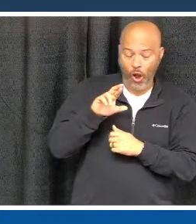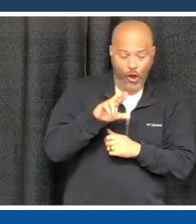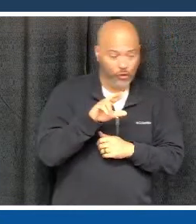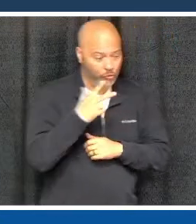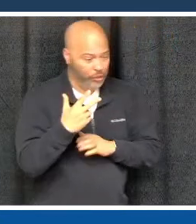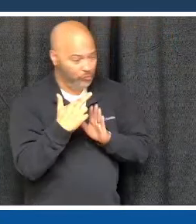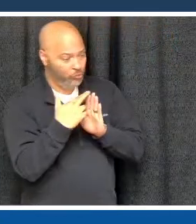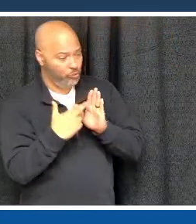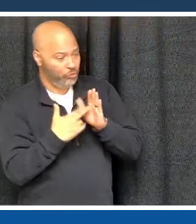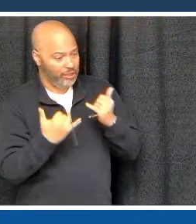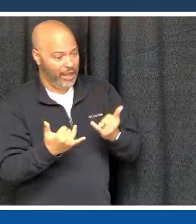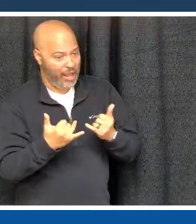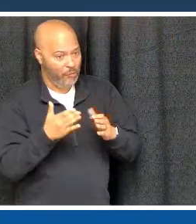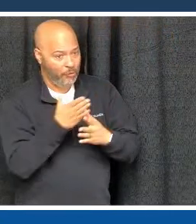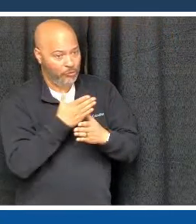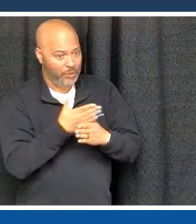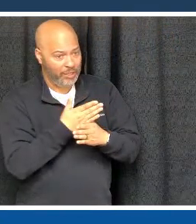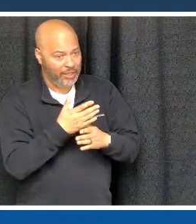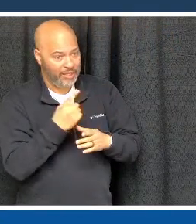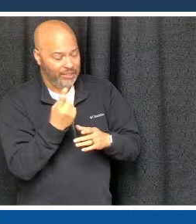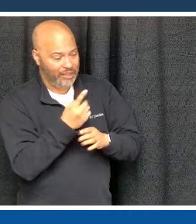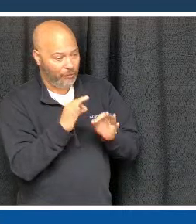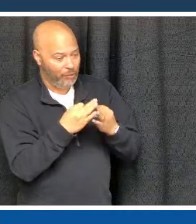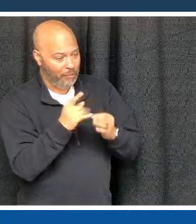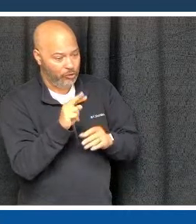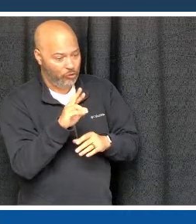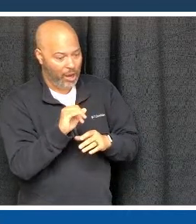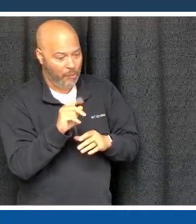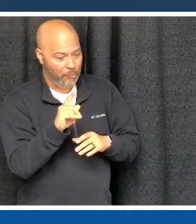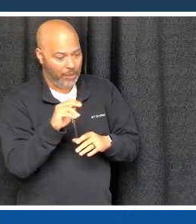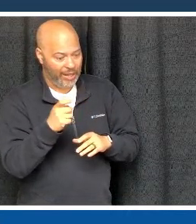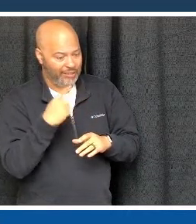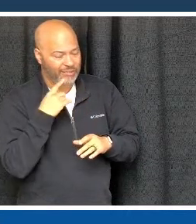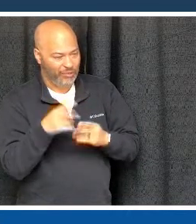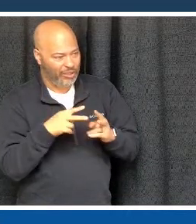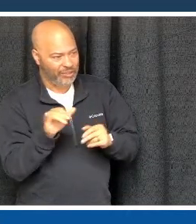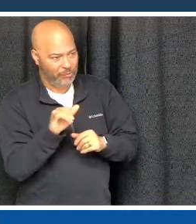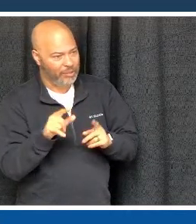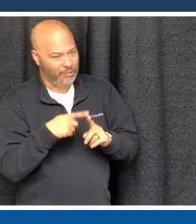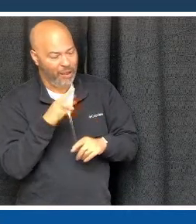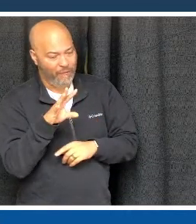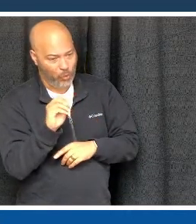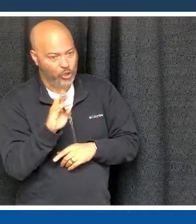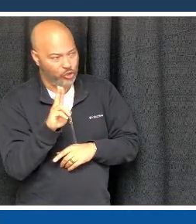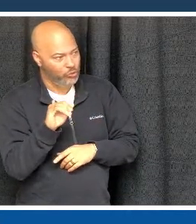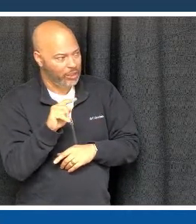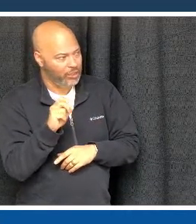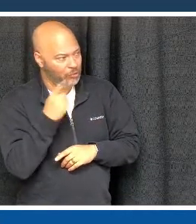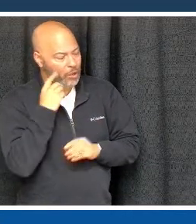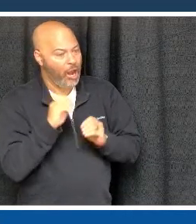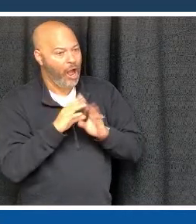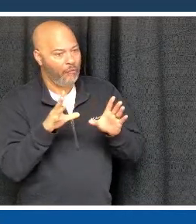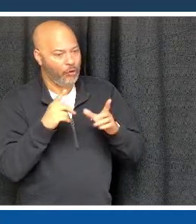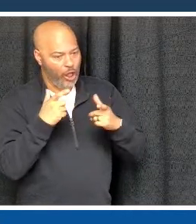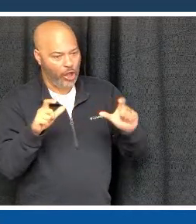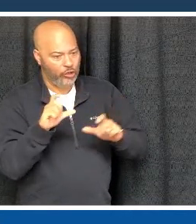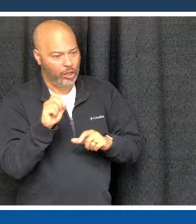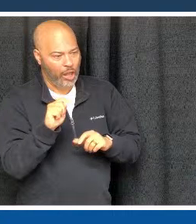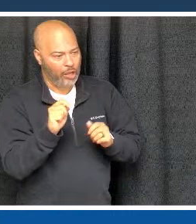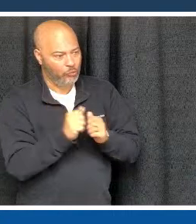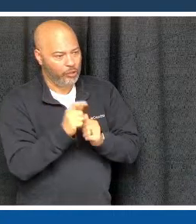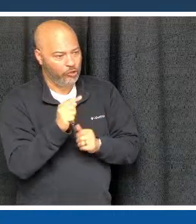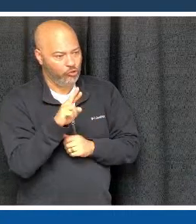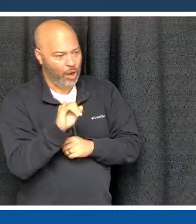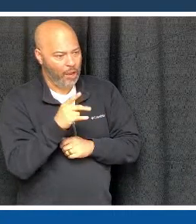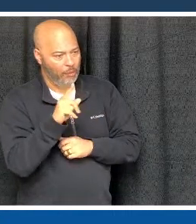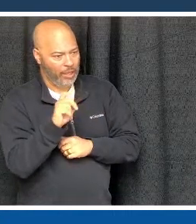the density between the single family and the triplexes is very similar, so I'd still say about 40 units, but it would be obviously on larger lots with the triplexes